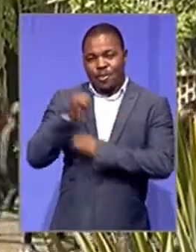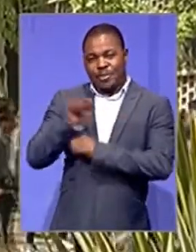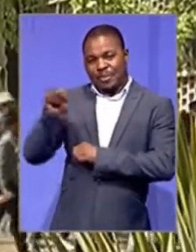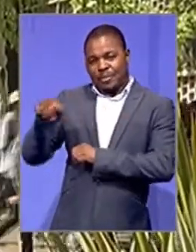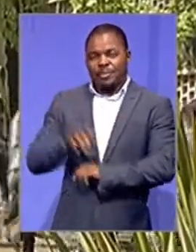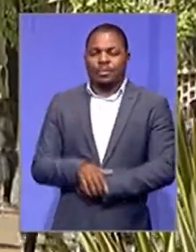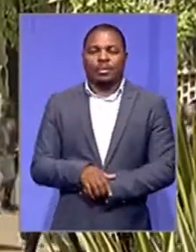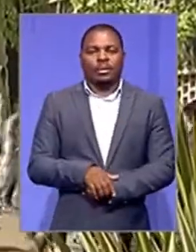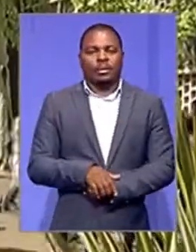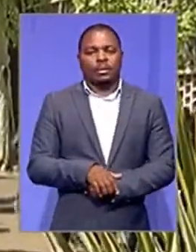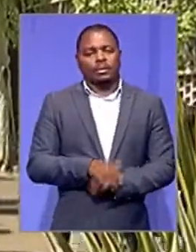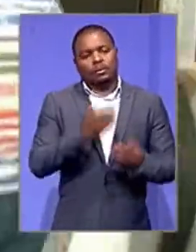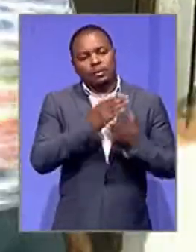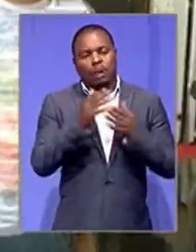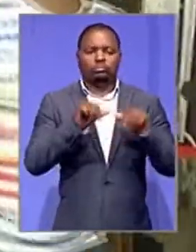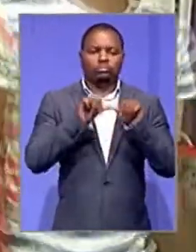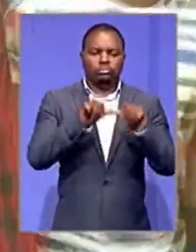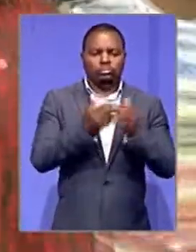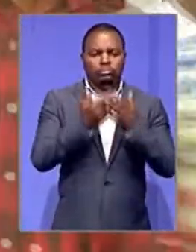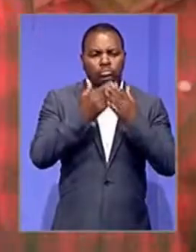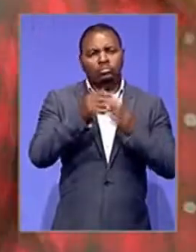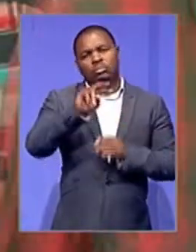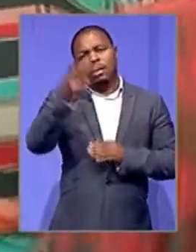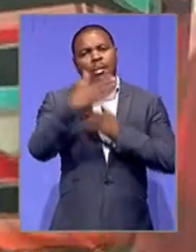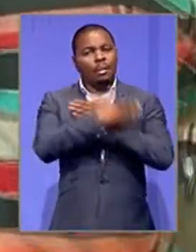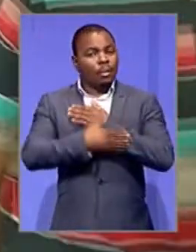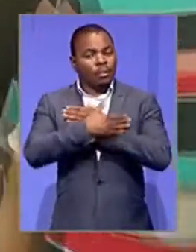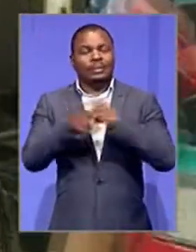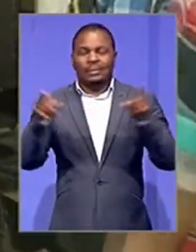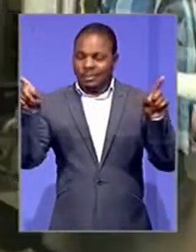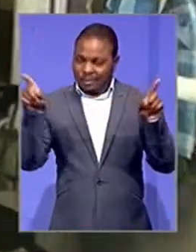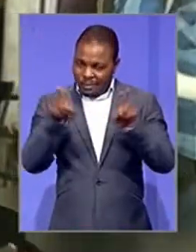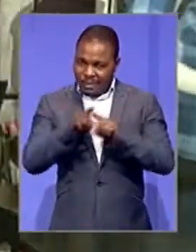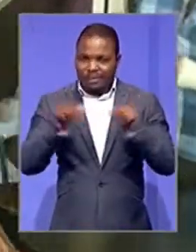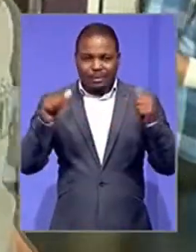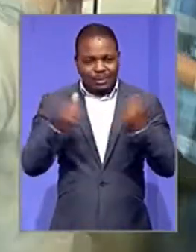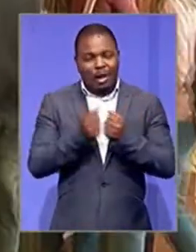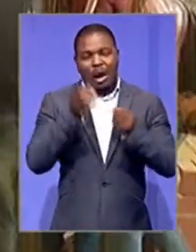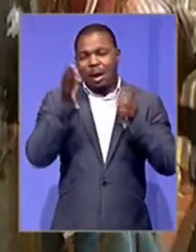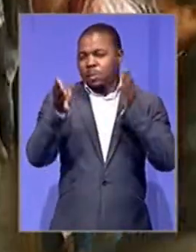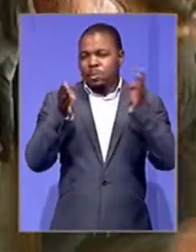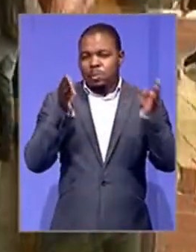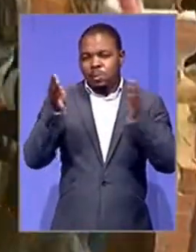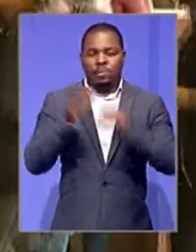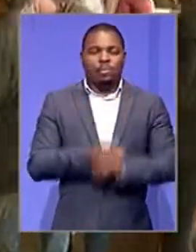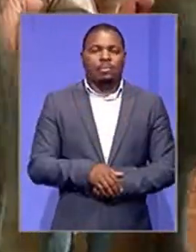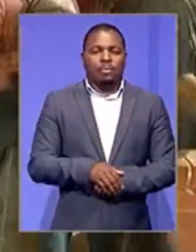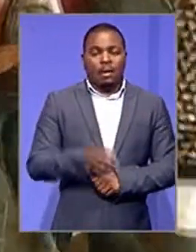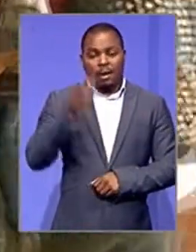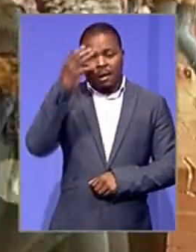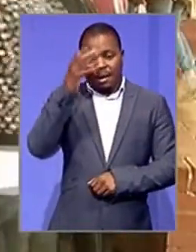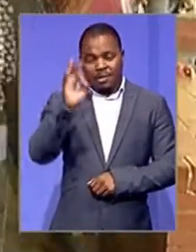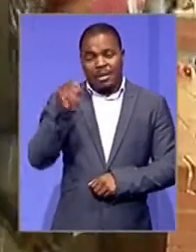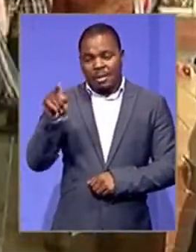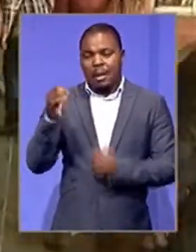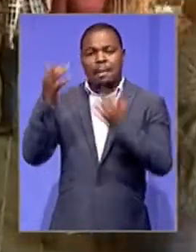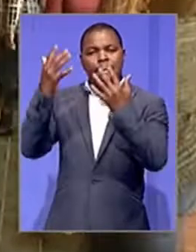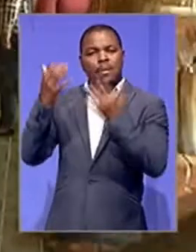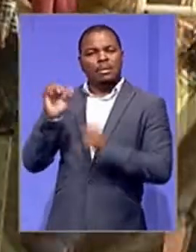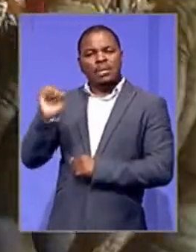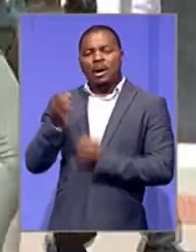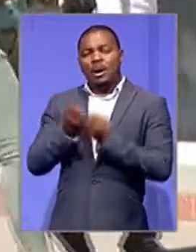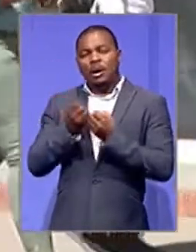ba tsweleditseng dithuto tsa bone kwa dinageng di sele le bone ba itemogetse dikgwetlho. Go begwa fa puso e ne e na le tekanyetsokabo